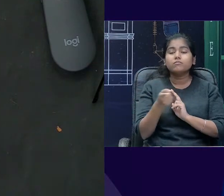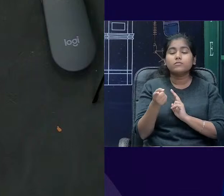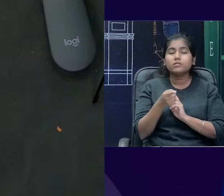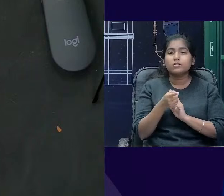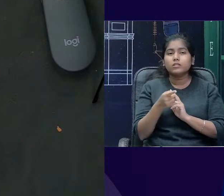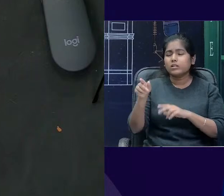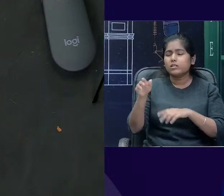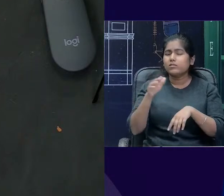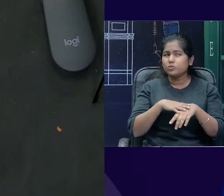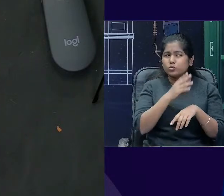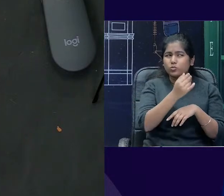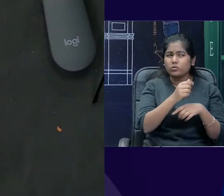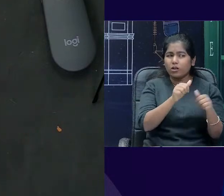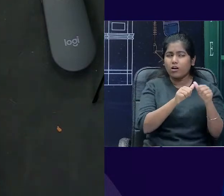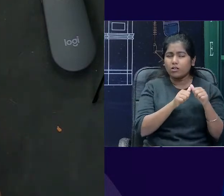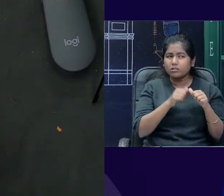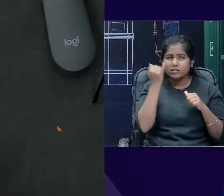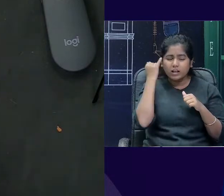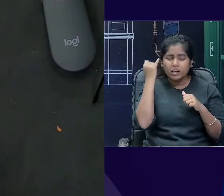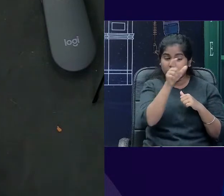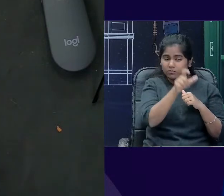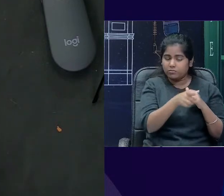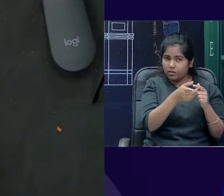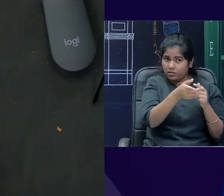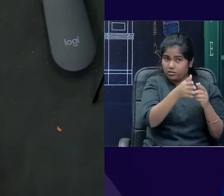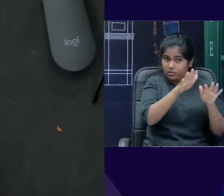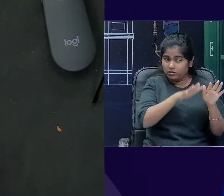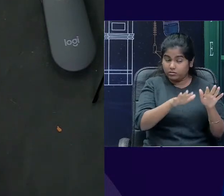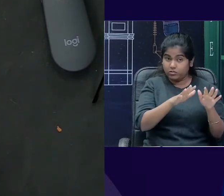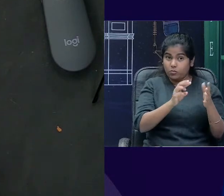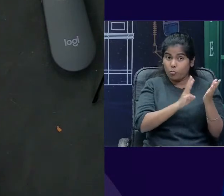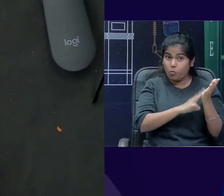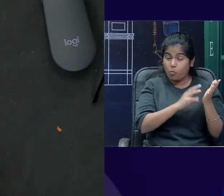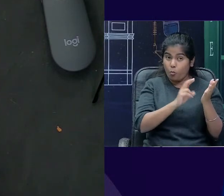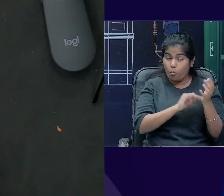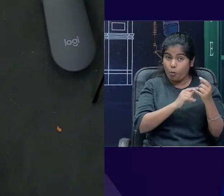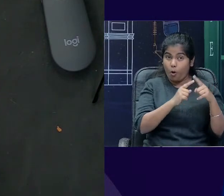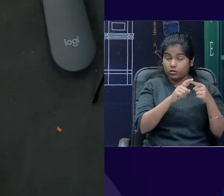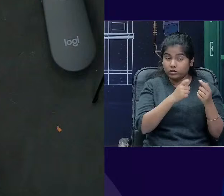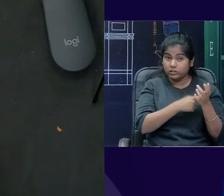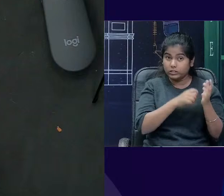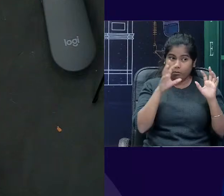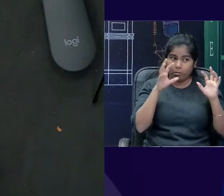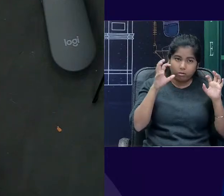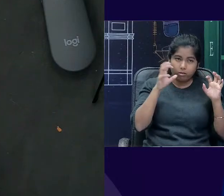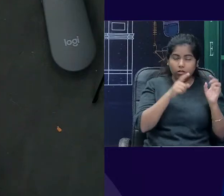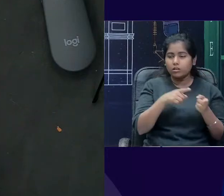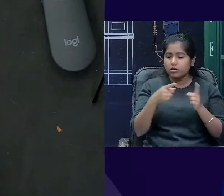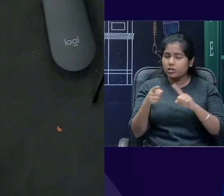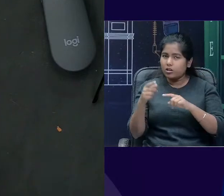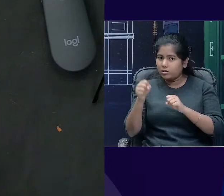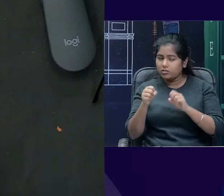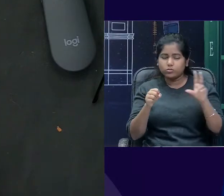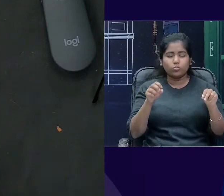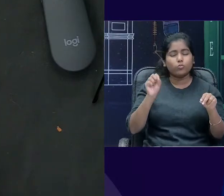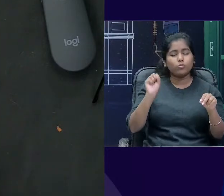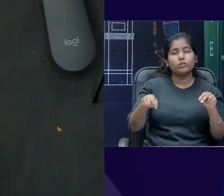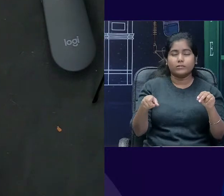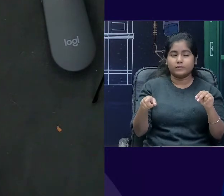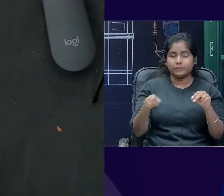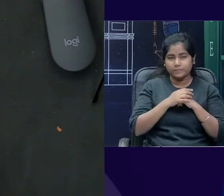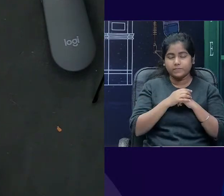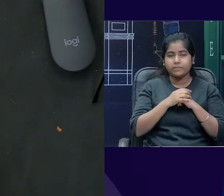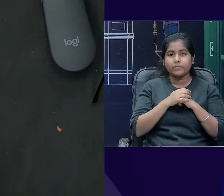monster? No. No. Okay, so this is the monster. Yes, I can say, What things you